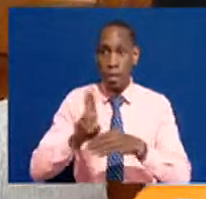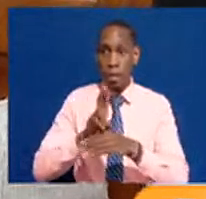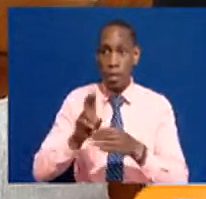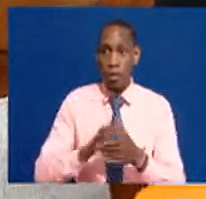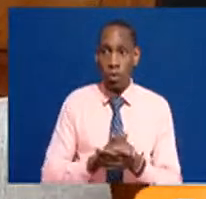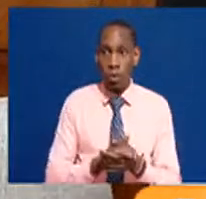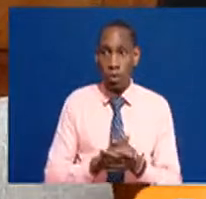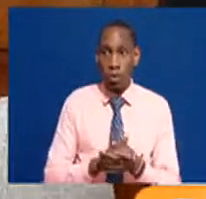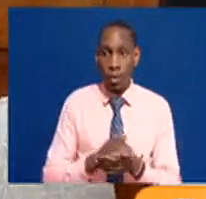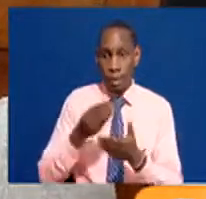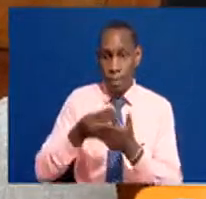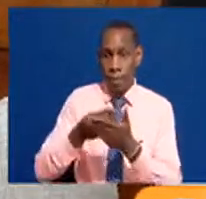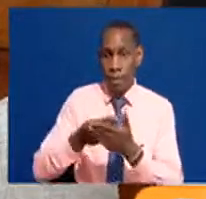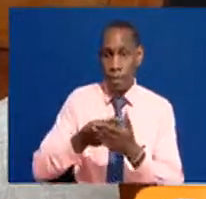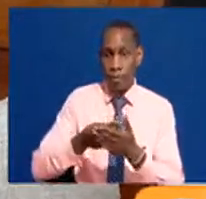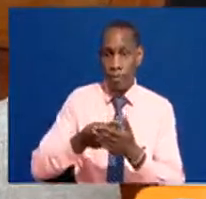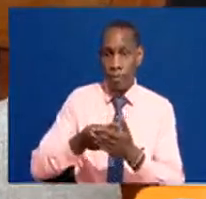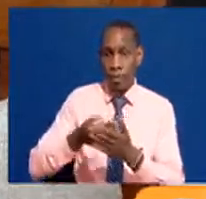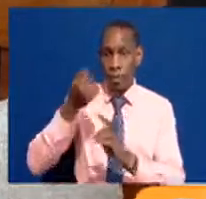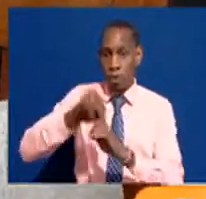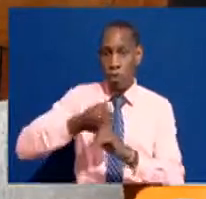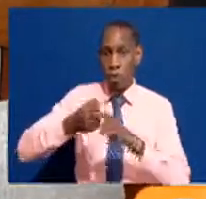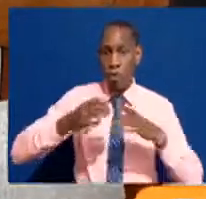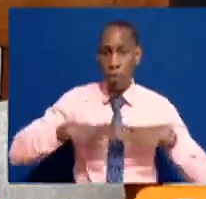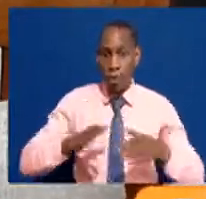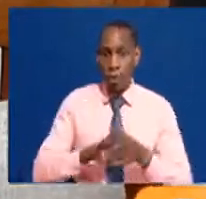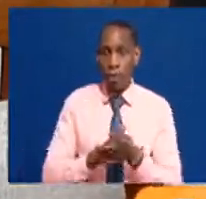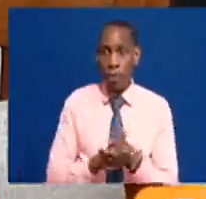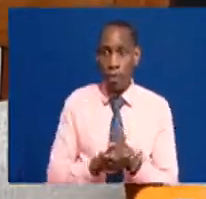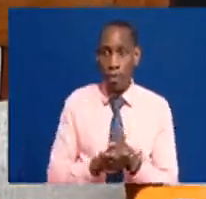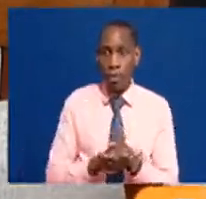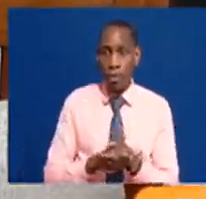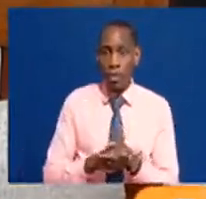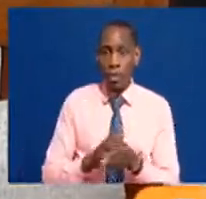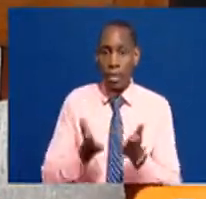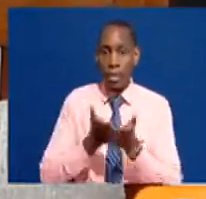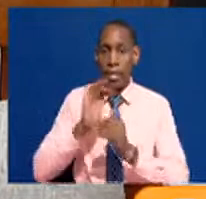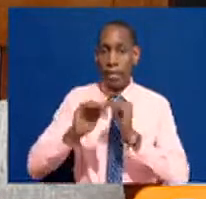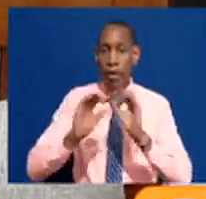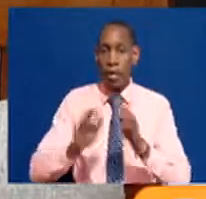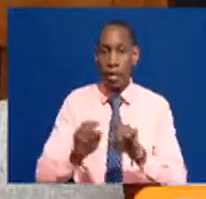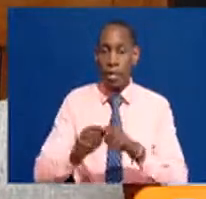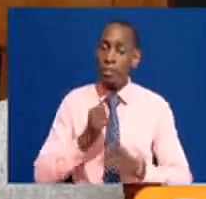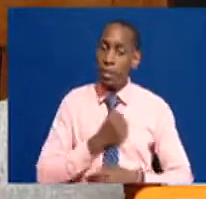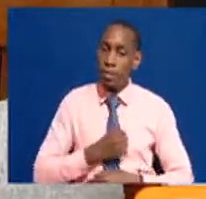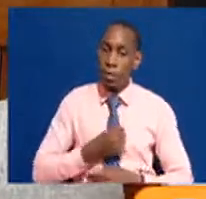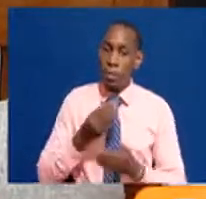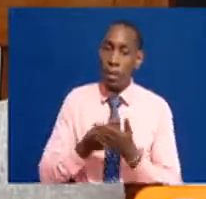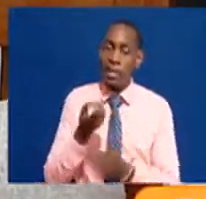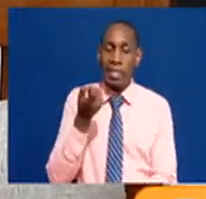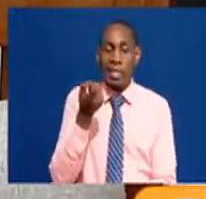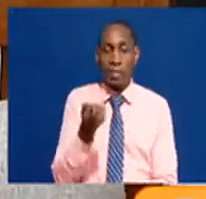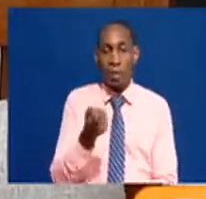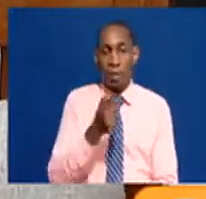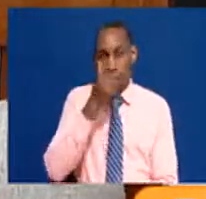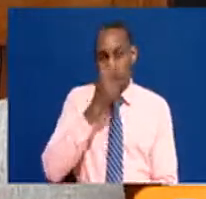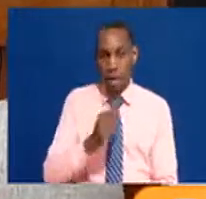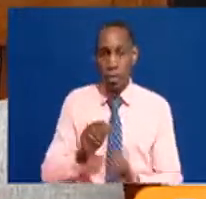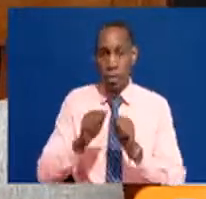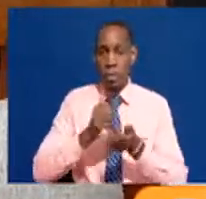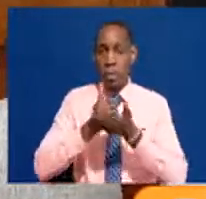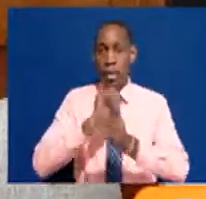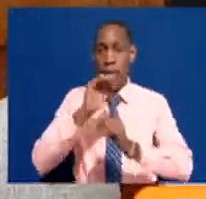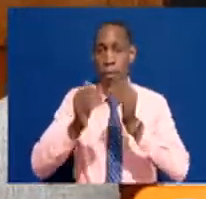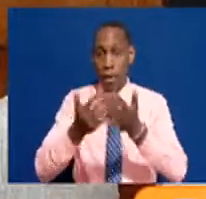Gulf money to really serve the people. I couldn't serve everyone, and I keep apologizing that the money is so little. I wish I could help